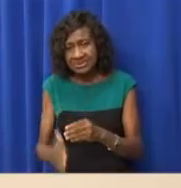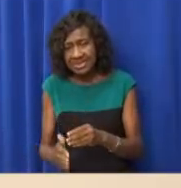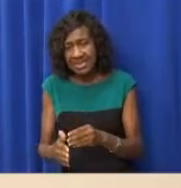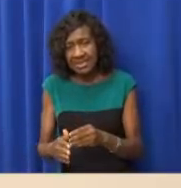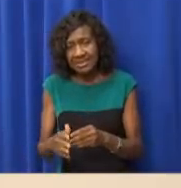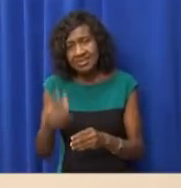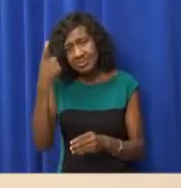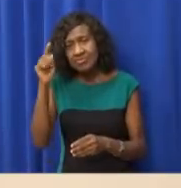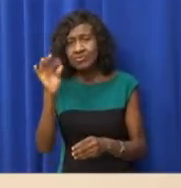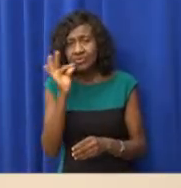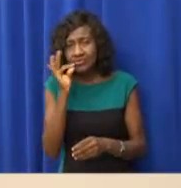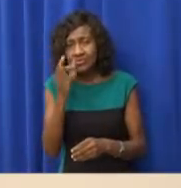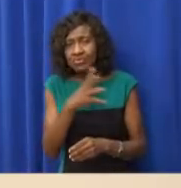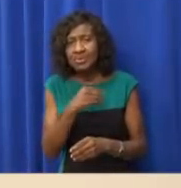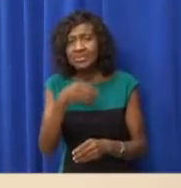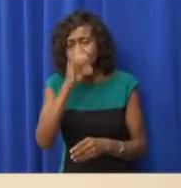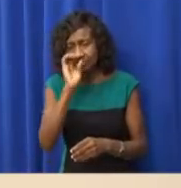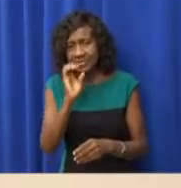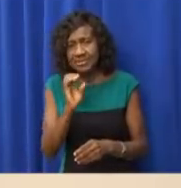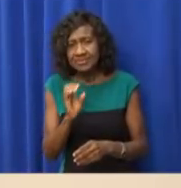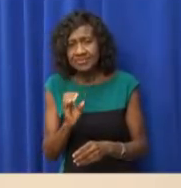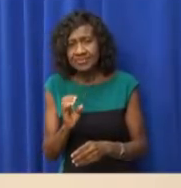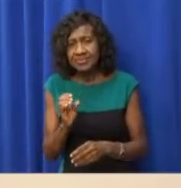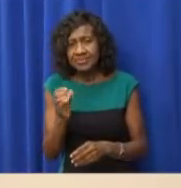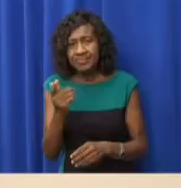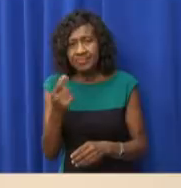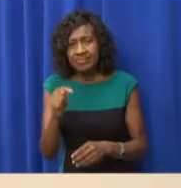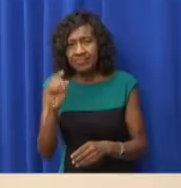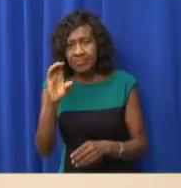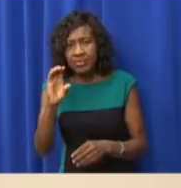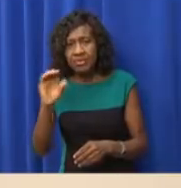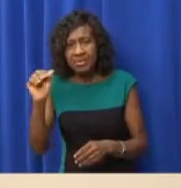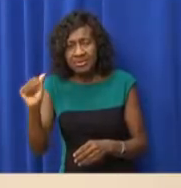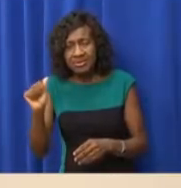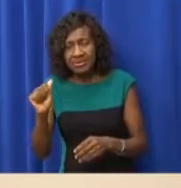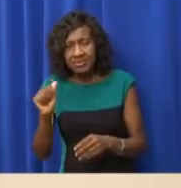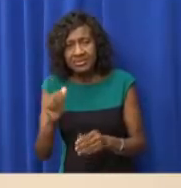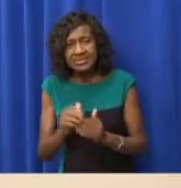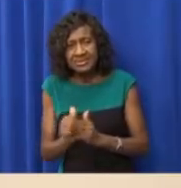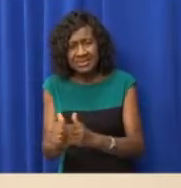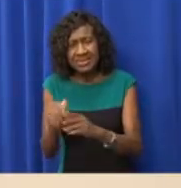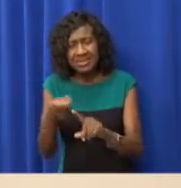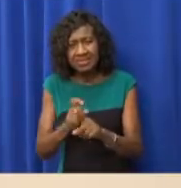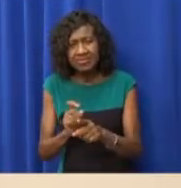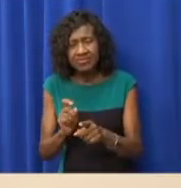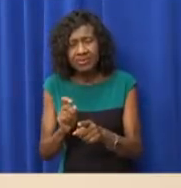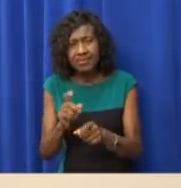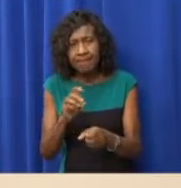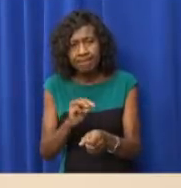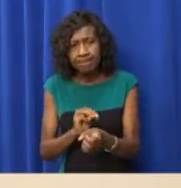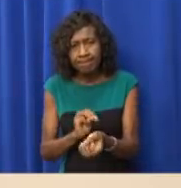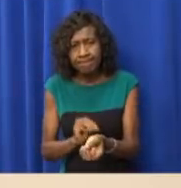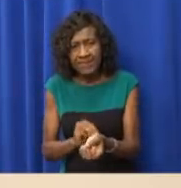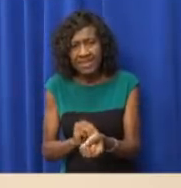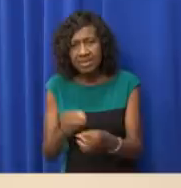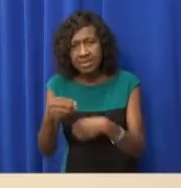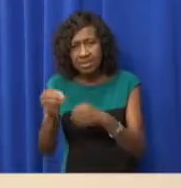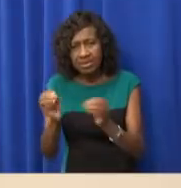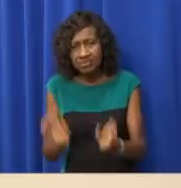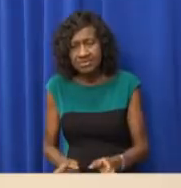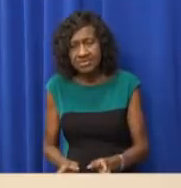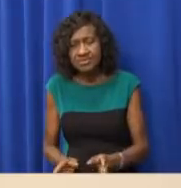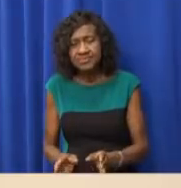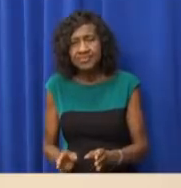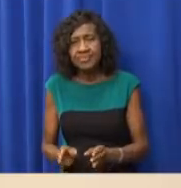beverages. The competent authority, with guidance from the Chief Medical Officer, along with other government departments, have developed guidance